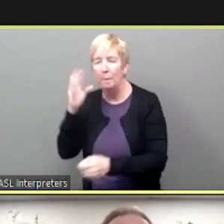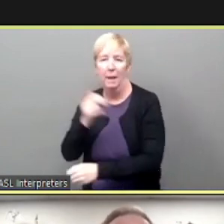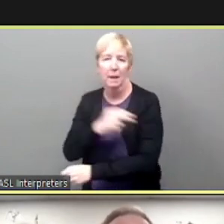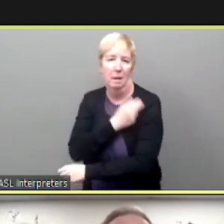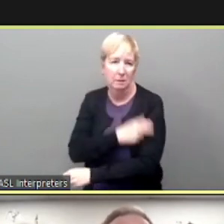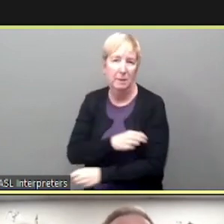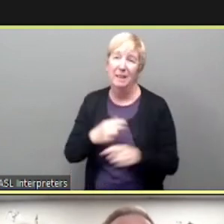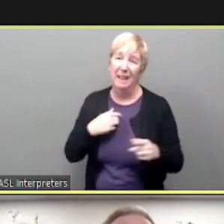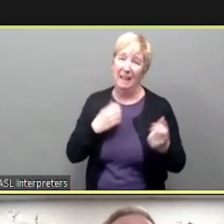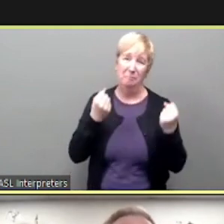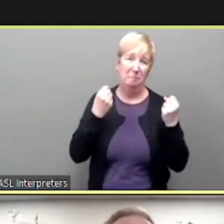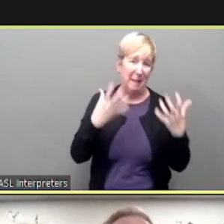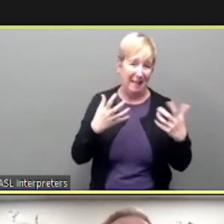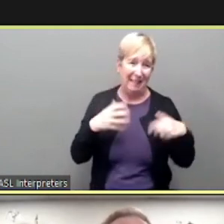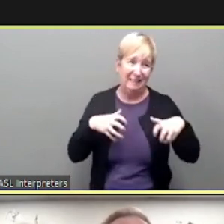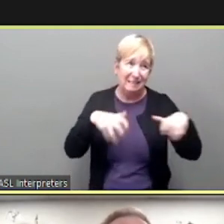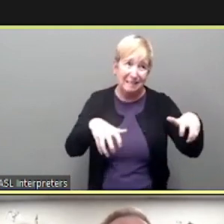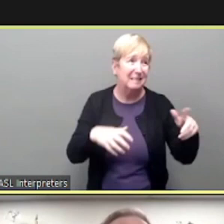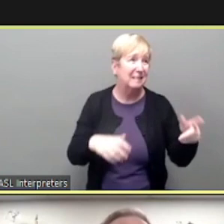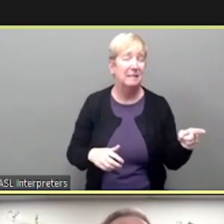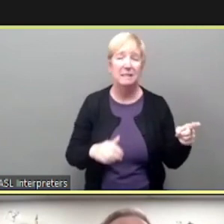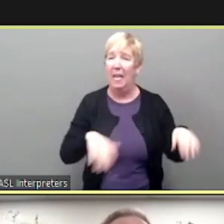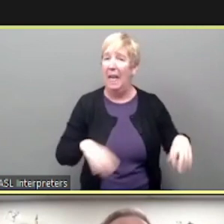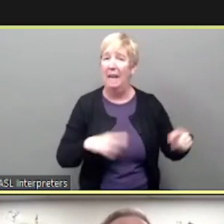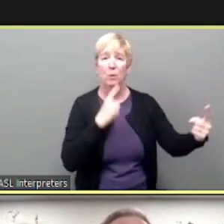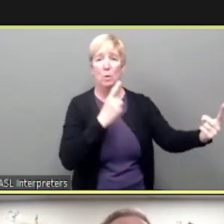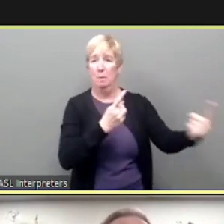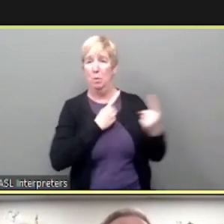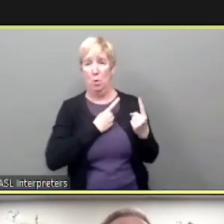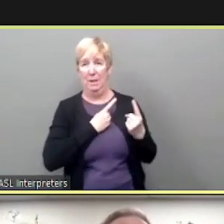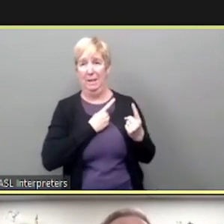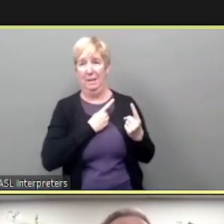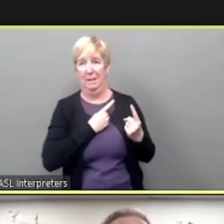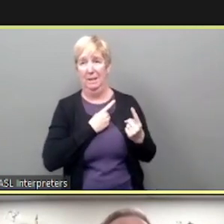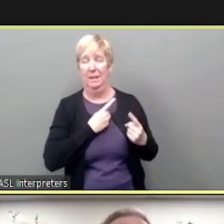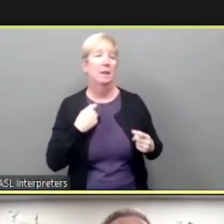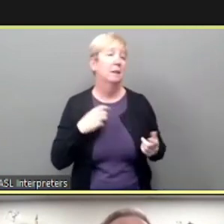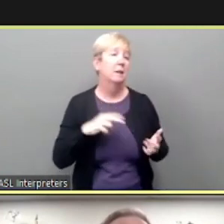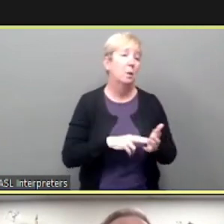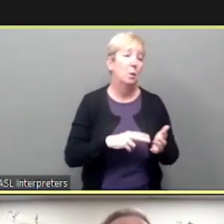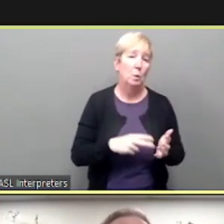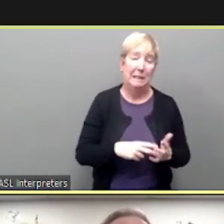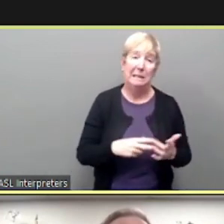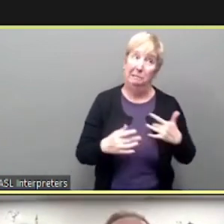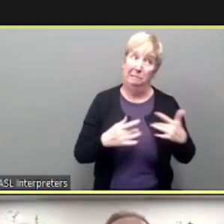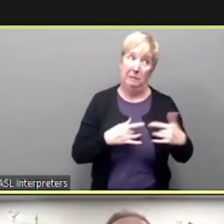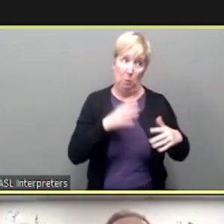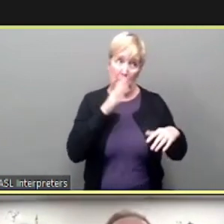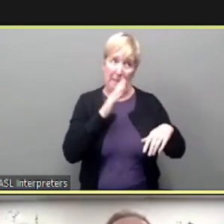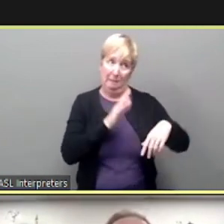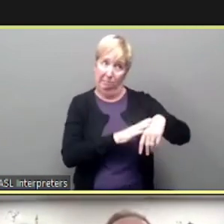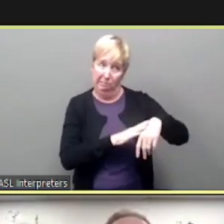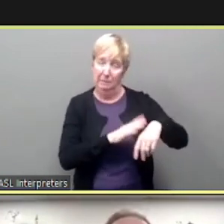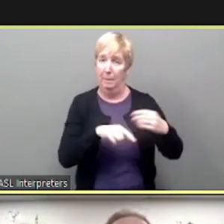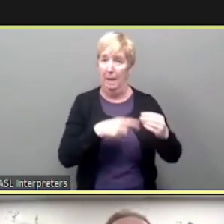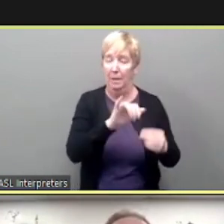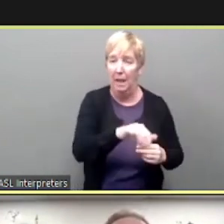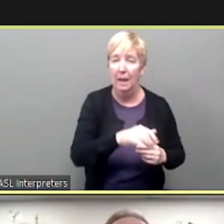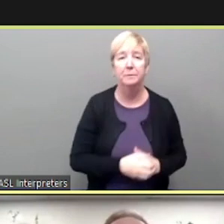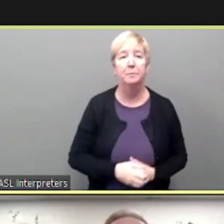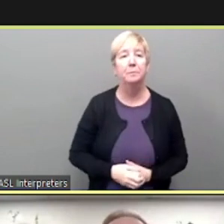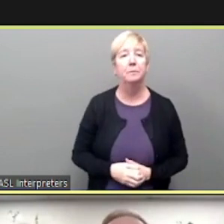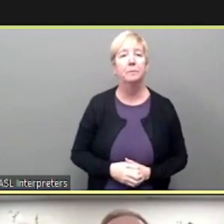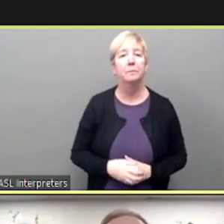bunch that aren't reporting, and the department has out warnings about that as well. But you can